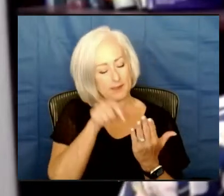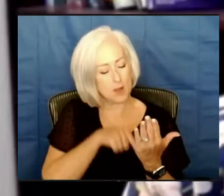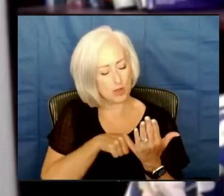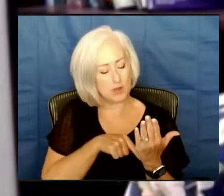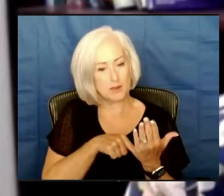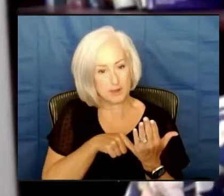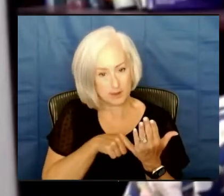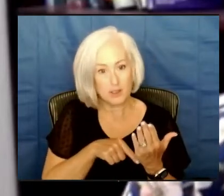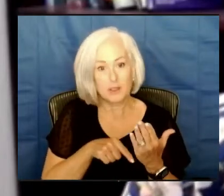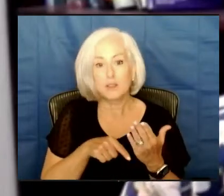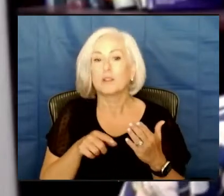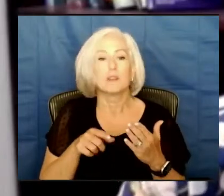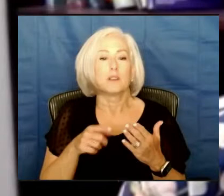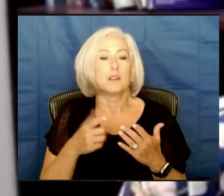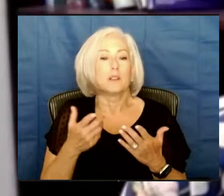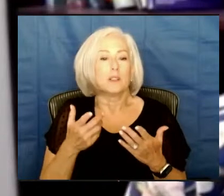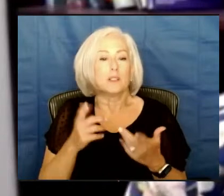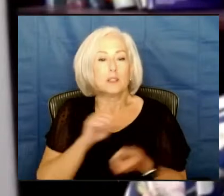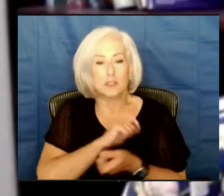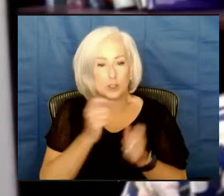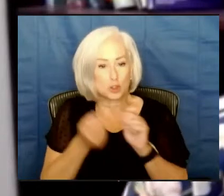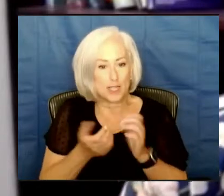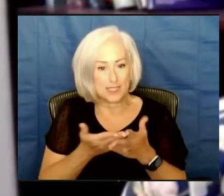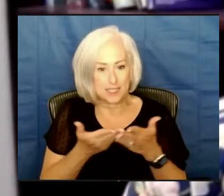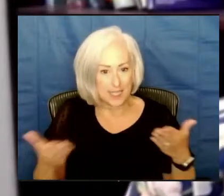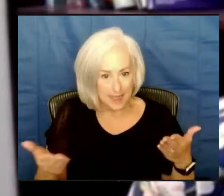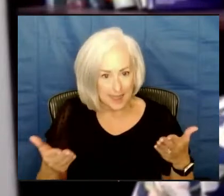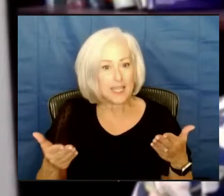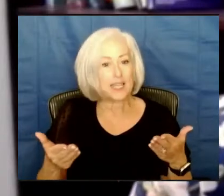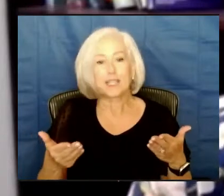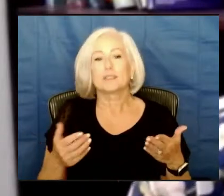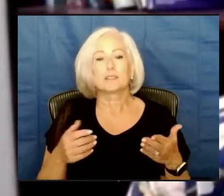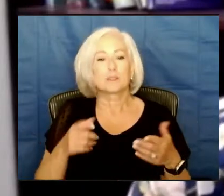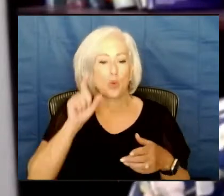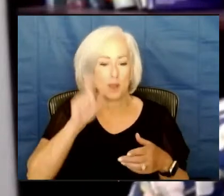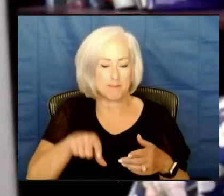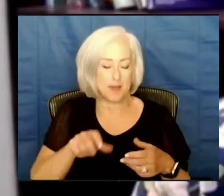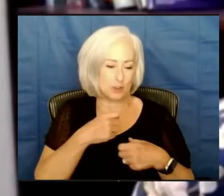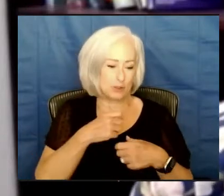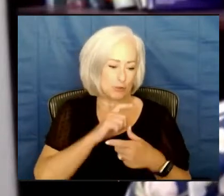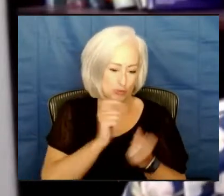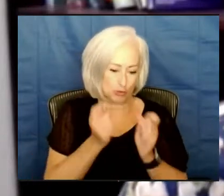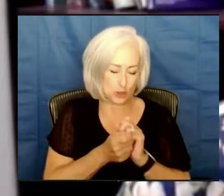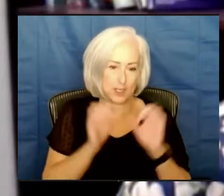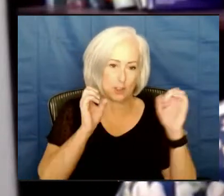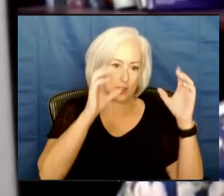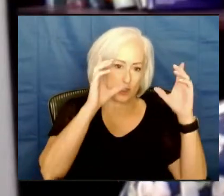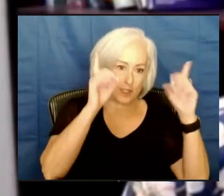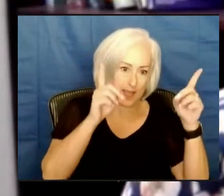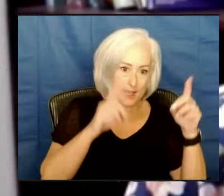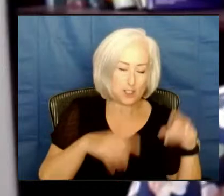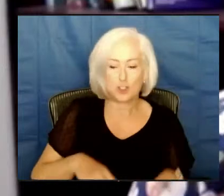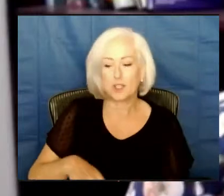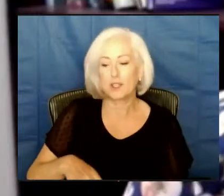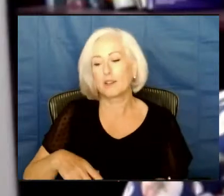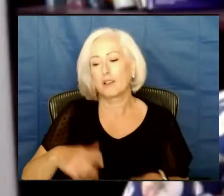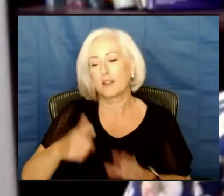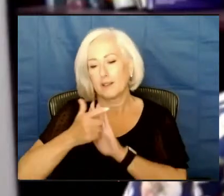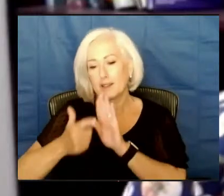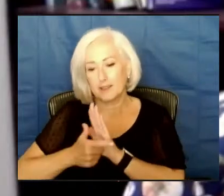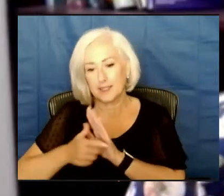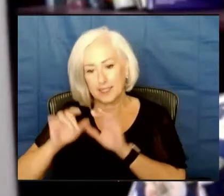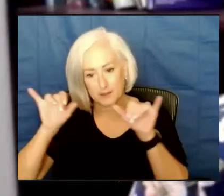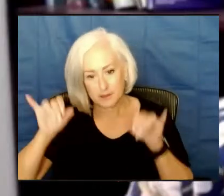changing things takes changing relationships with patriarchal institutions, from education to healthcare to the justice system. And so I